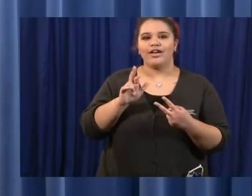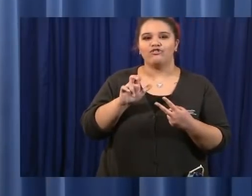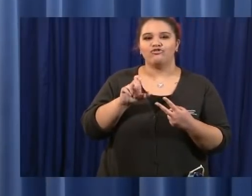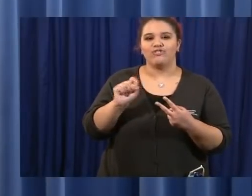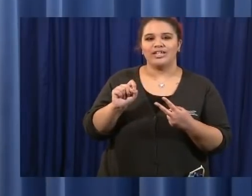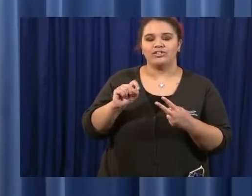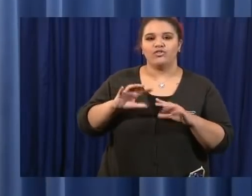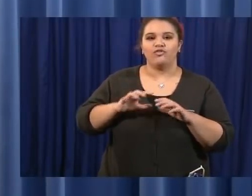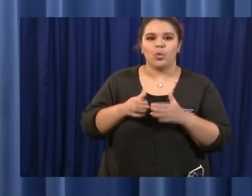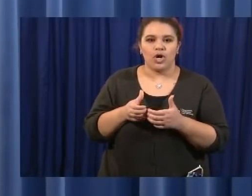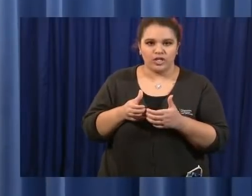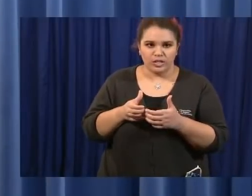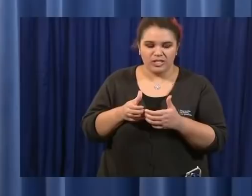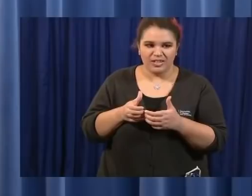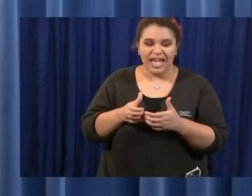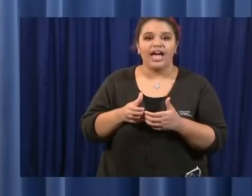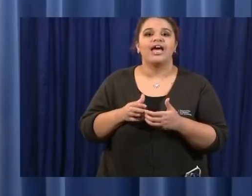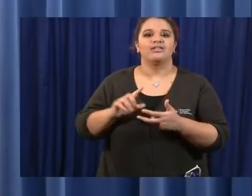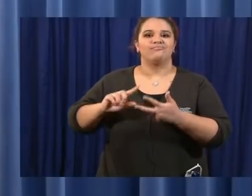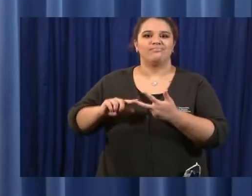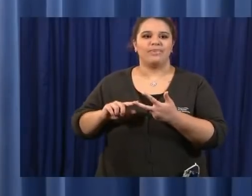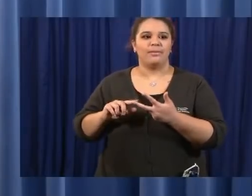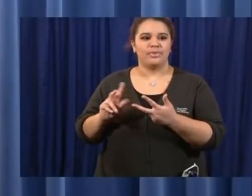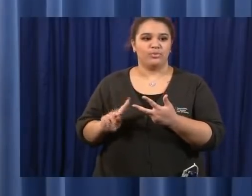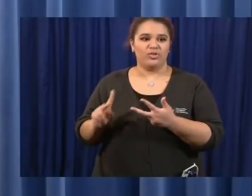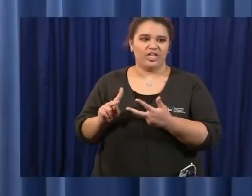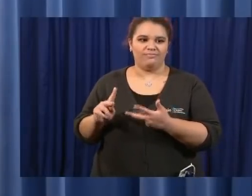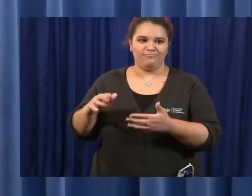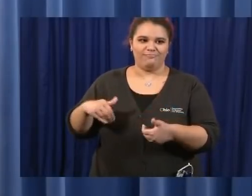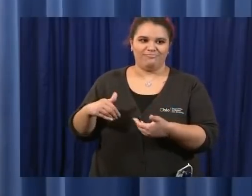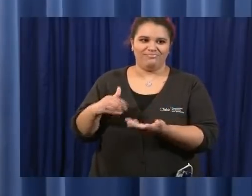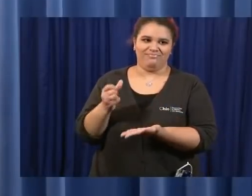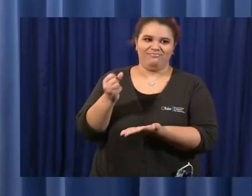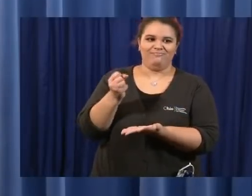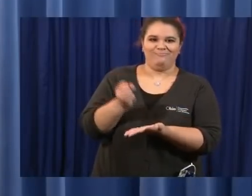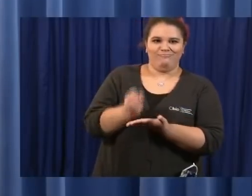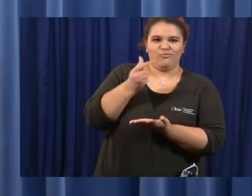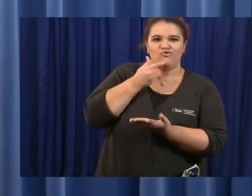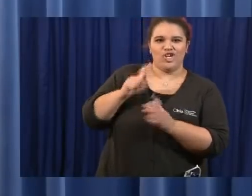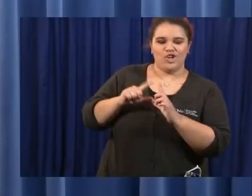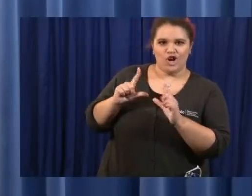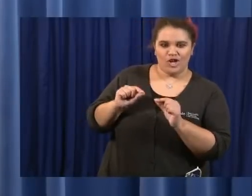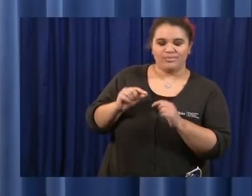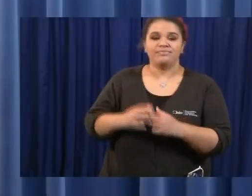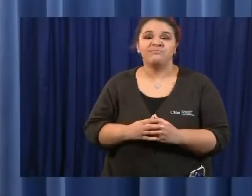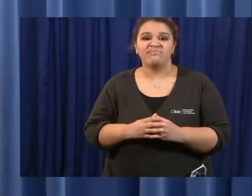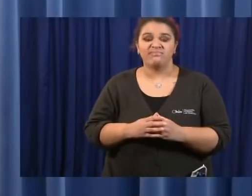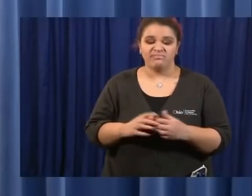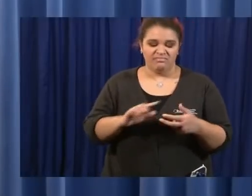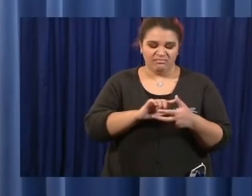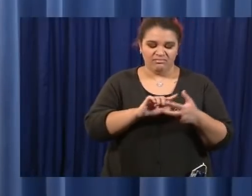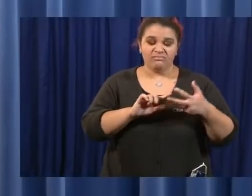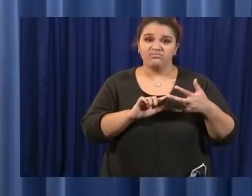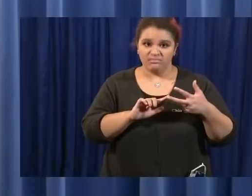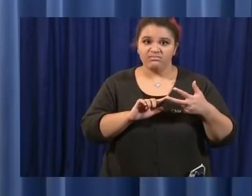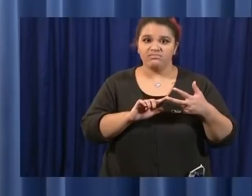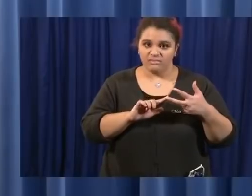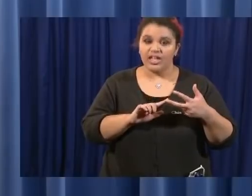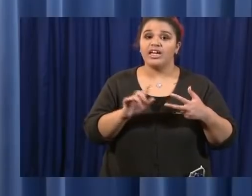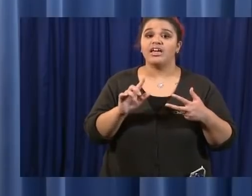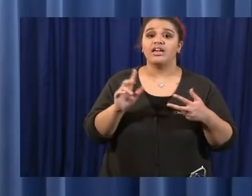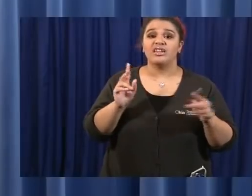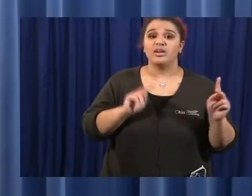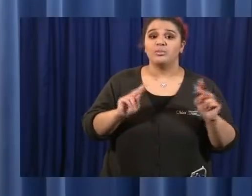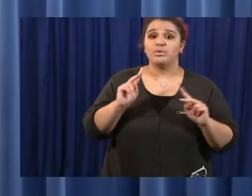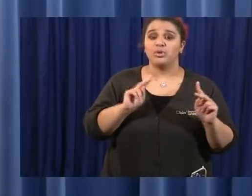what government resources they could utilize during this pandemic. And most recently, we're even excluded from the stimulus, the mixed family group, meaning